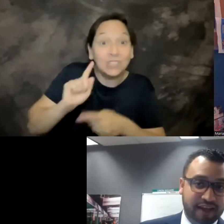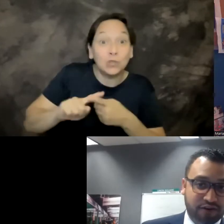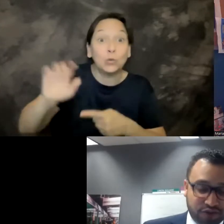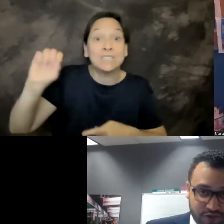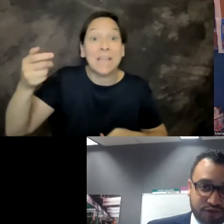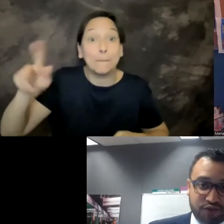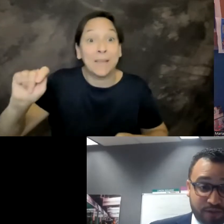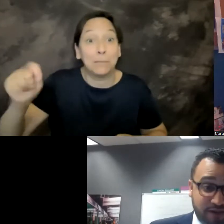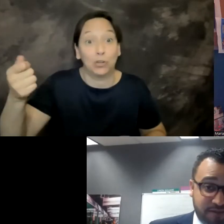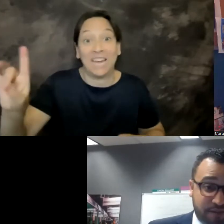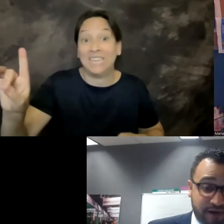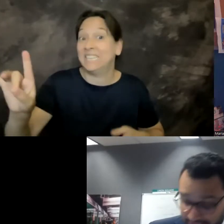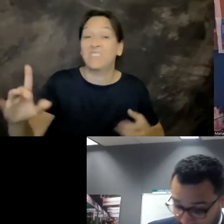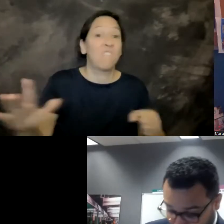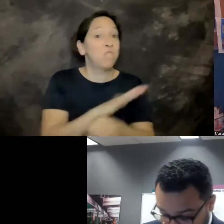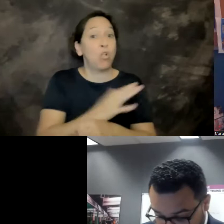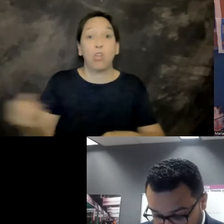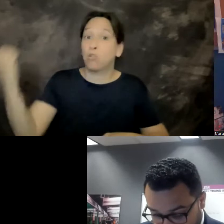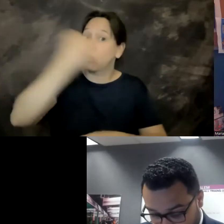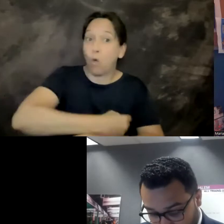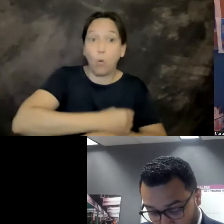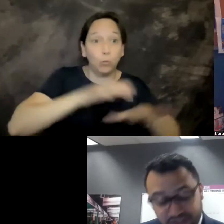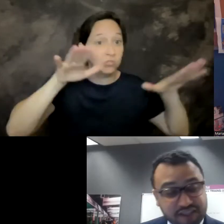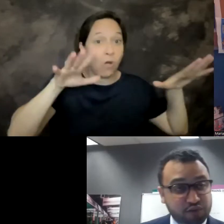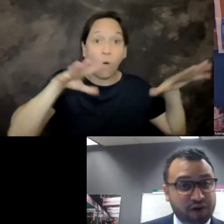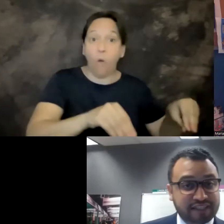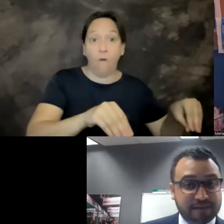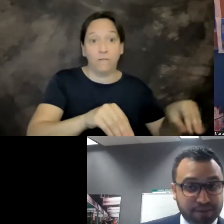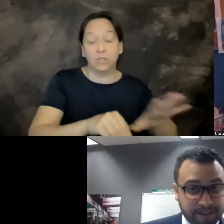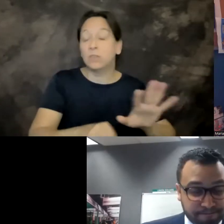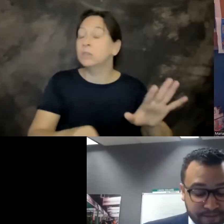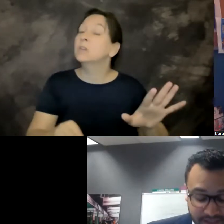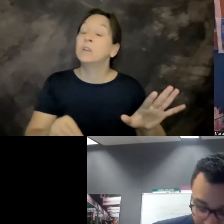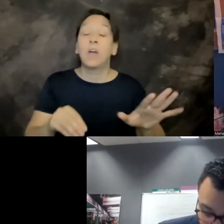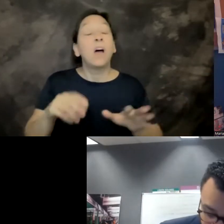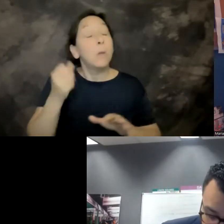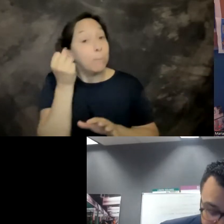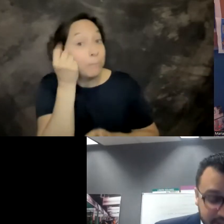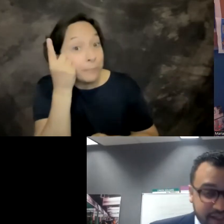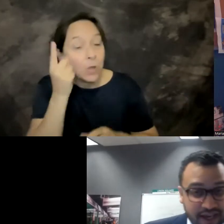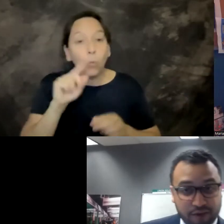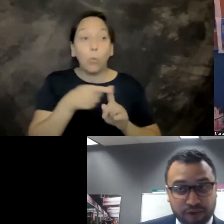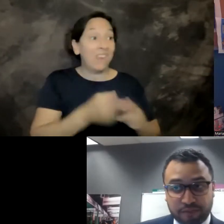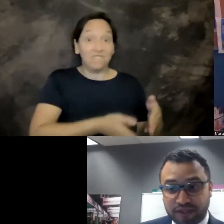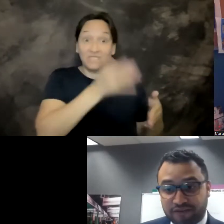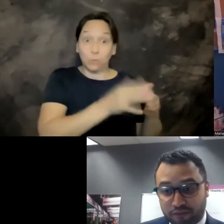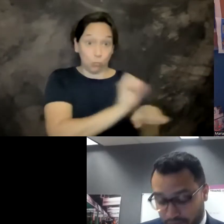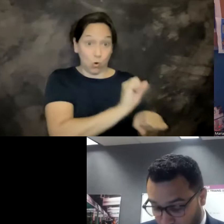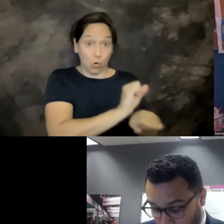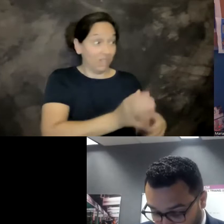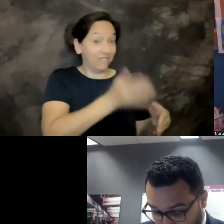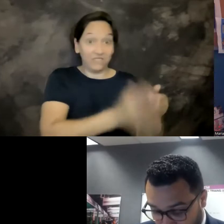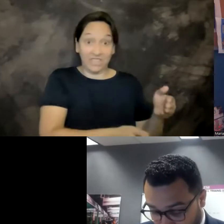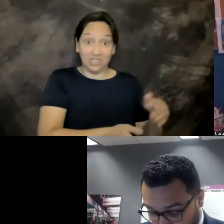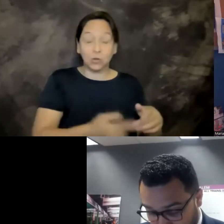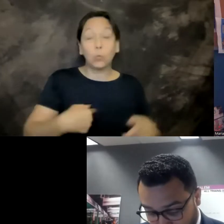18th, and service resuming on September 19th. When this work is complete, the MBTA, we believe that